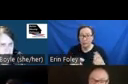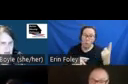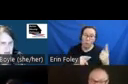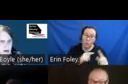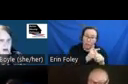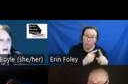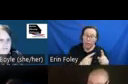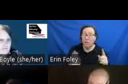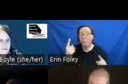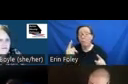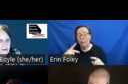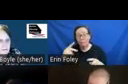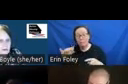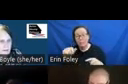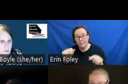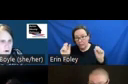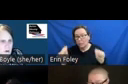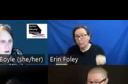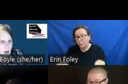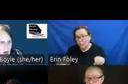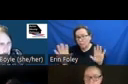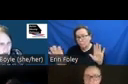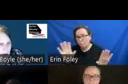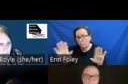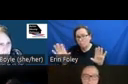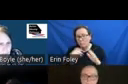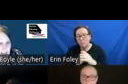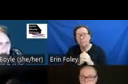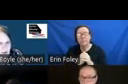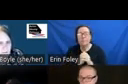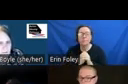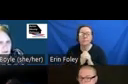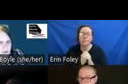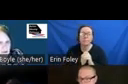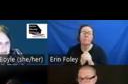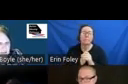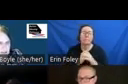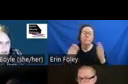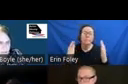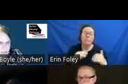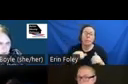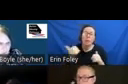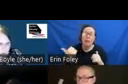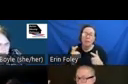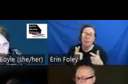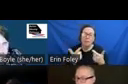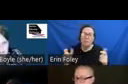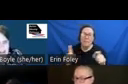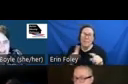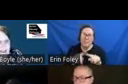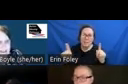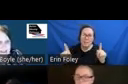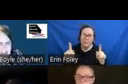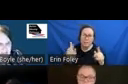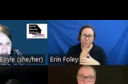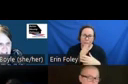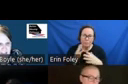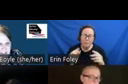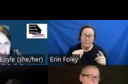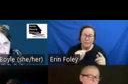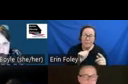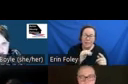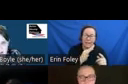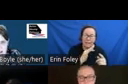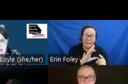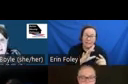PCA for their family member. The other major distinction between PCA and AFC